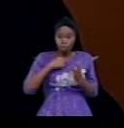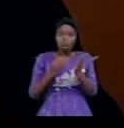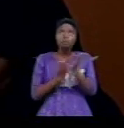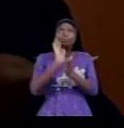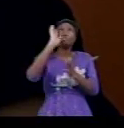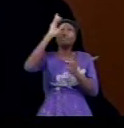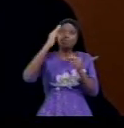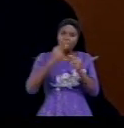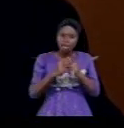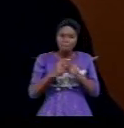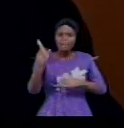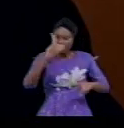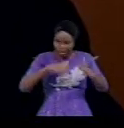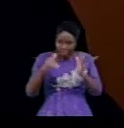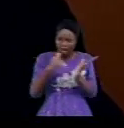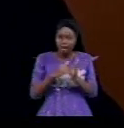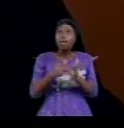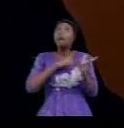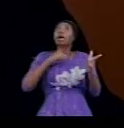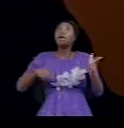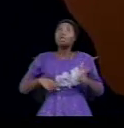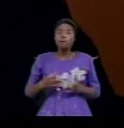that again.